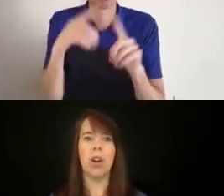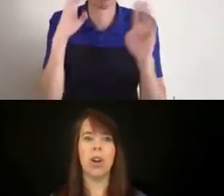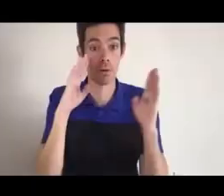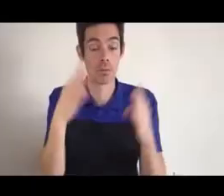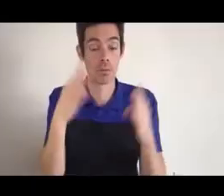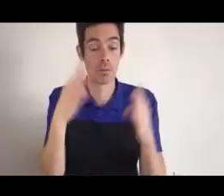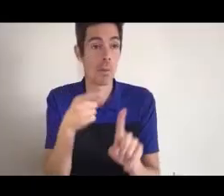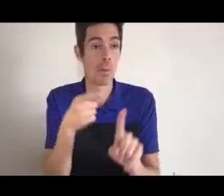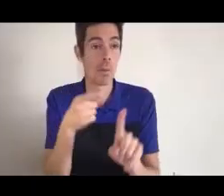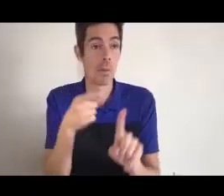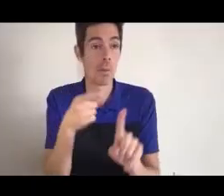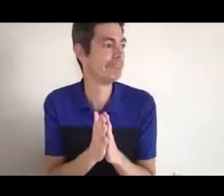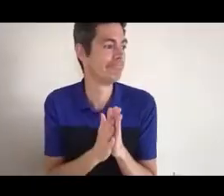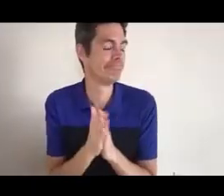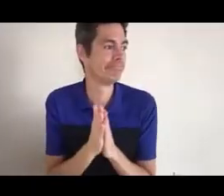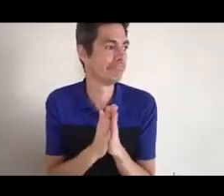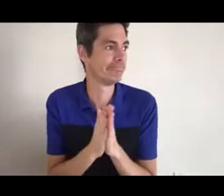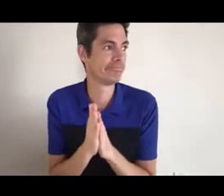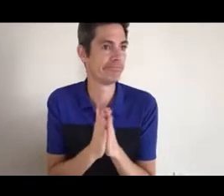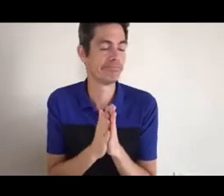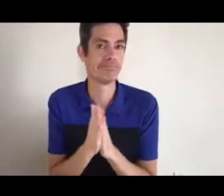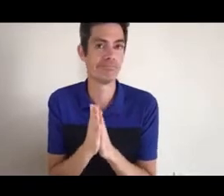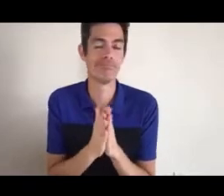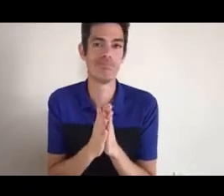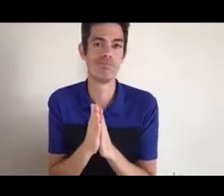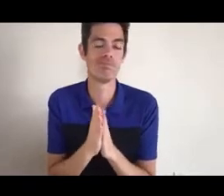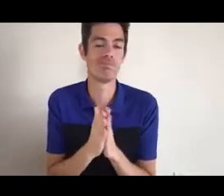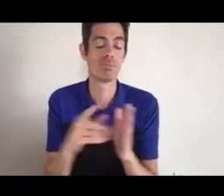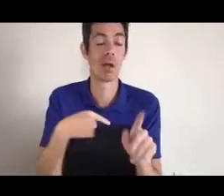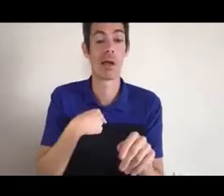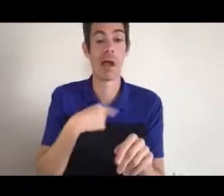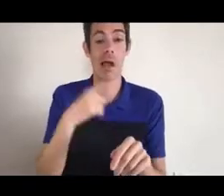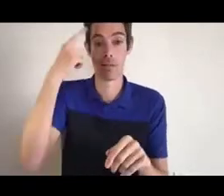So how do you know when to focus on the focal point?